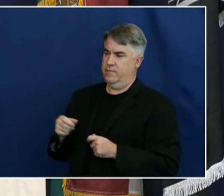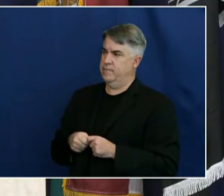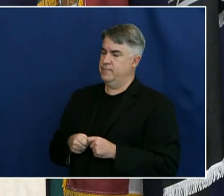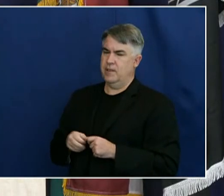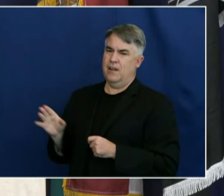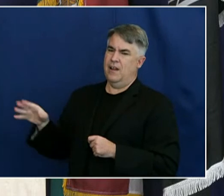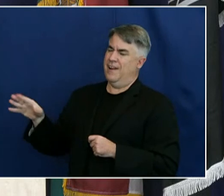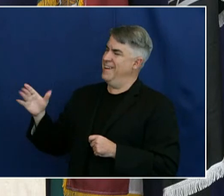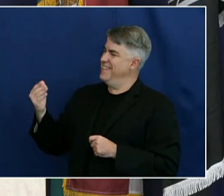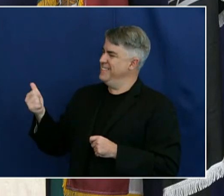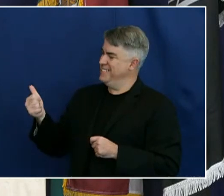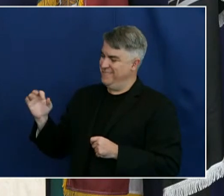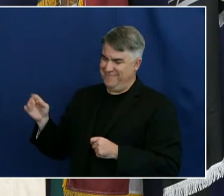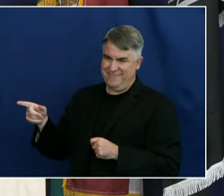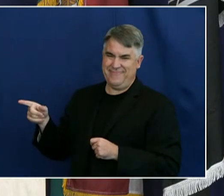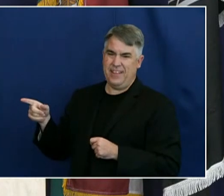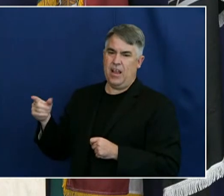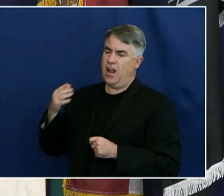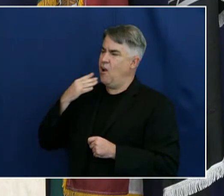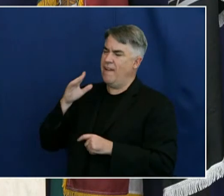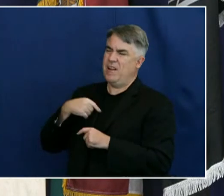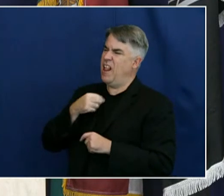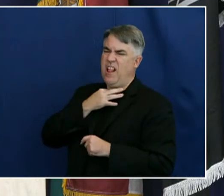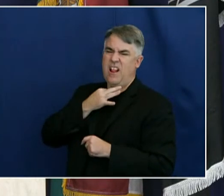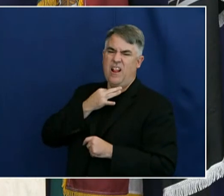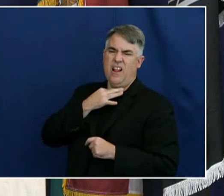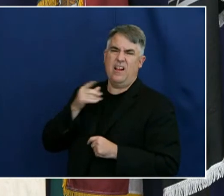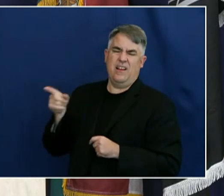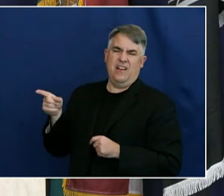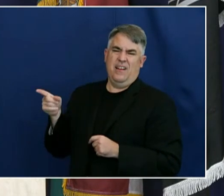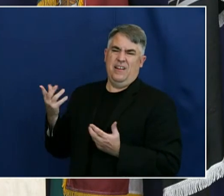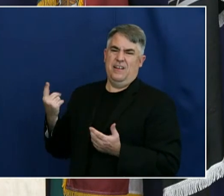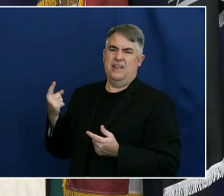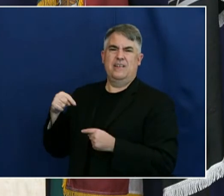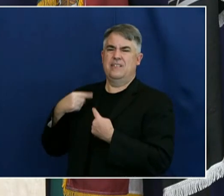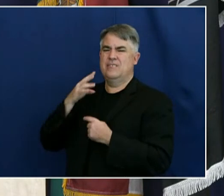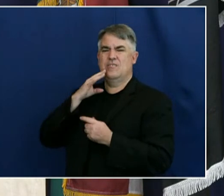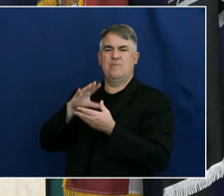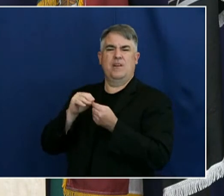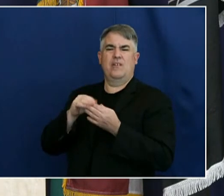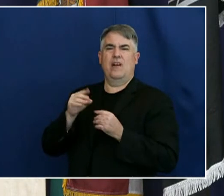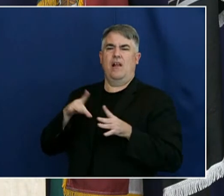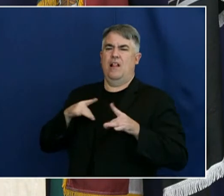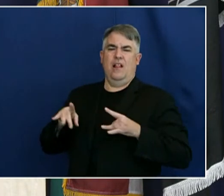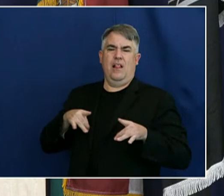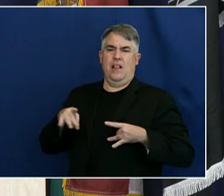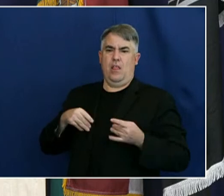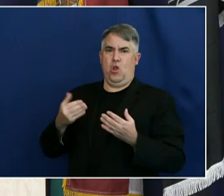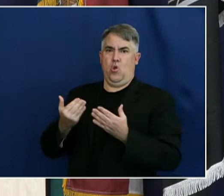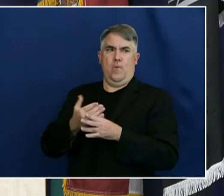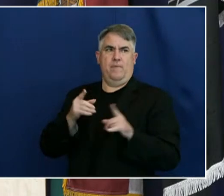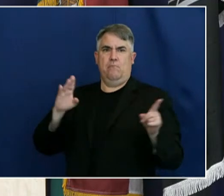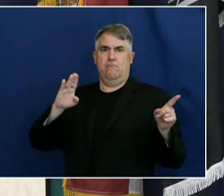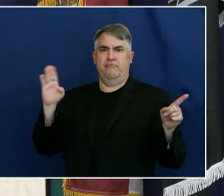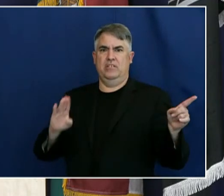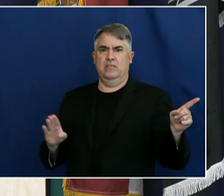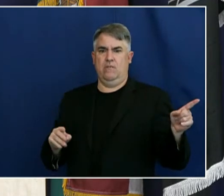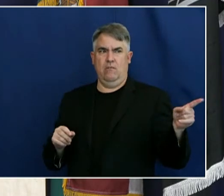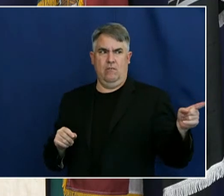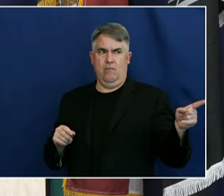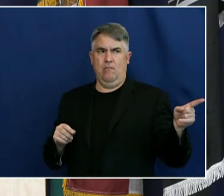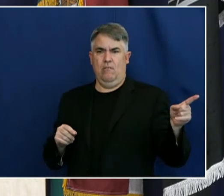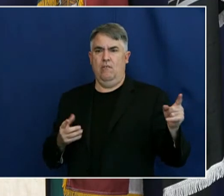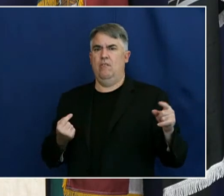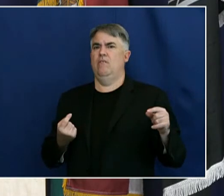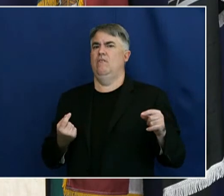Hey, good afternoon, everyone. I'd like to ask about the Brazilian strain of COVID-19. I remember earlier this year when we were talking about that UK strain.